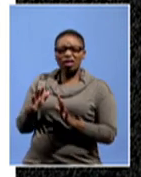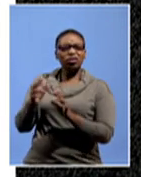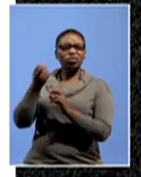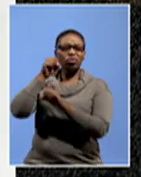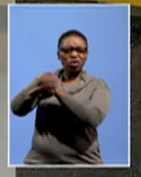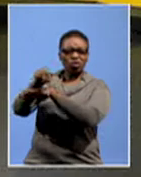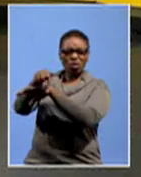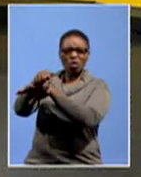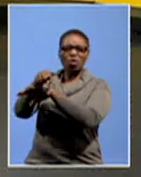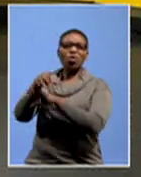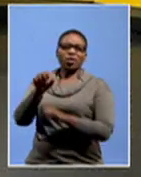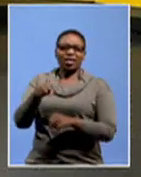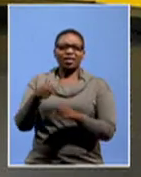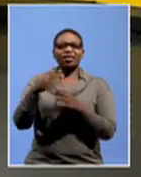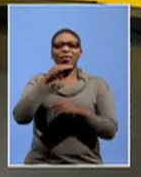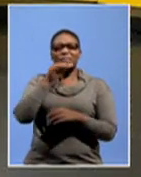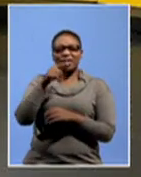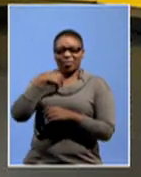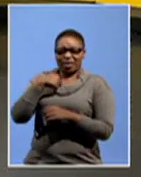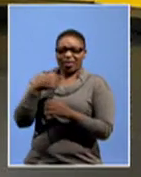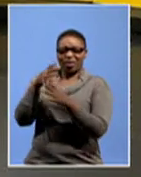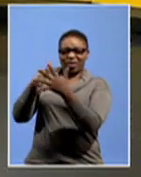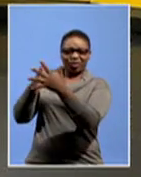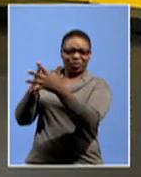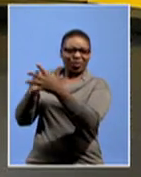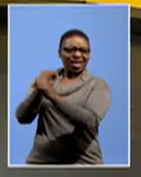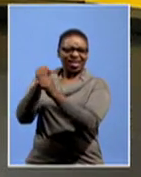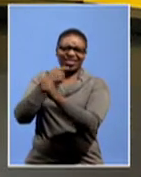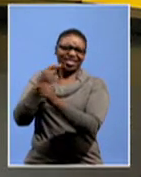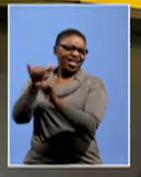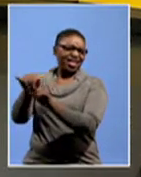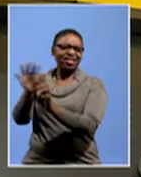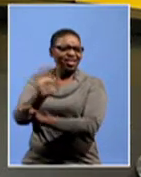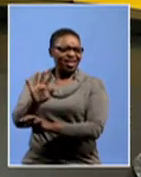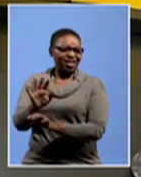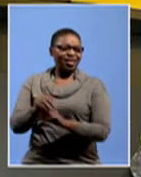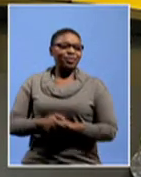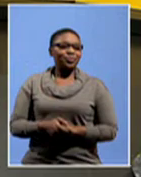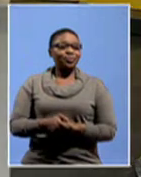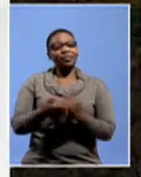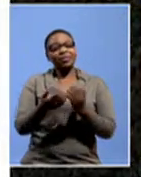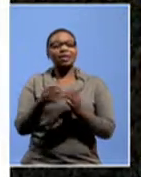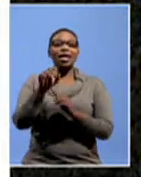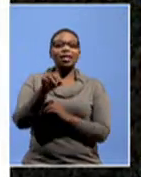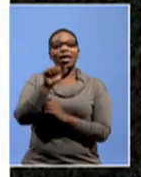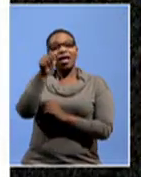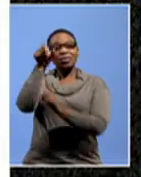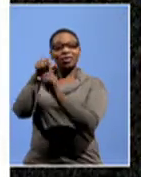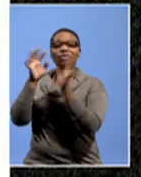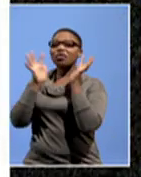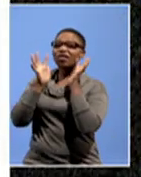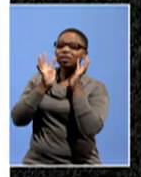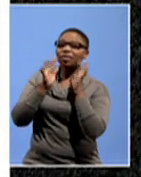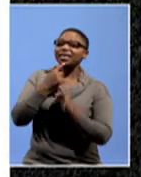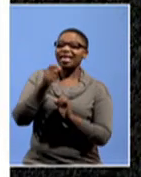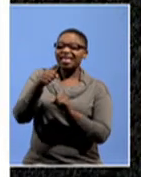he means me, as I joked with William Bird. Never been called that before, certainly, no, never. Small on Facebook says, it's hard